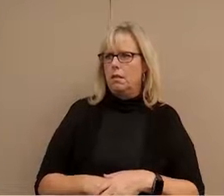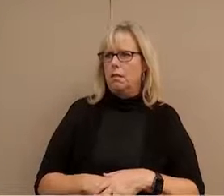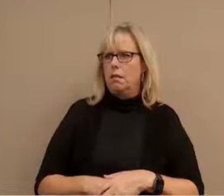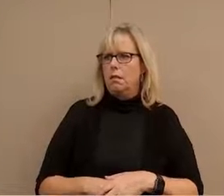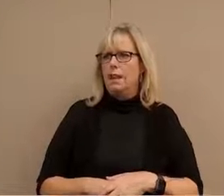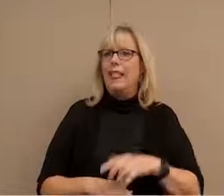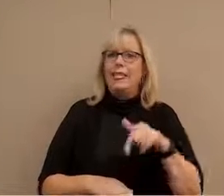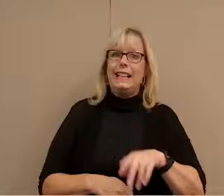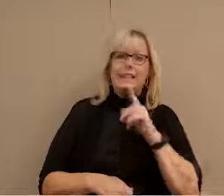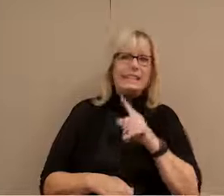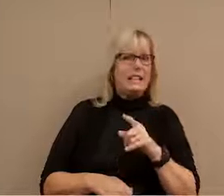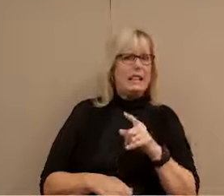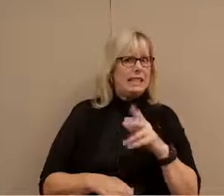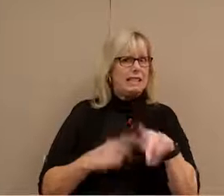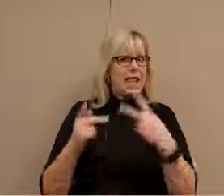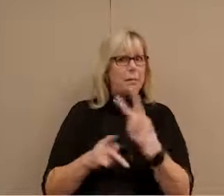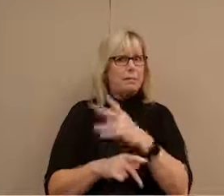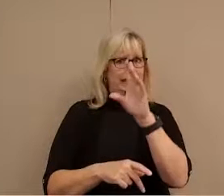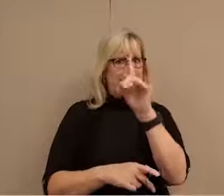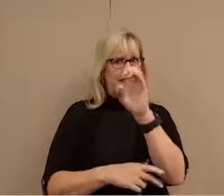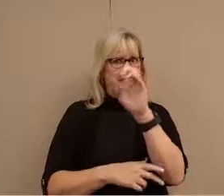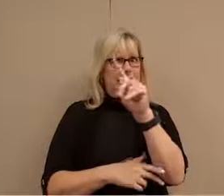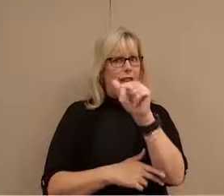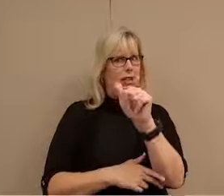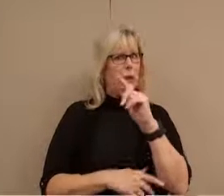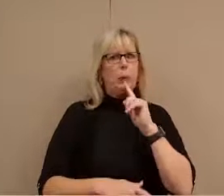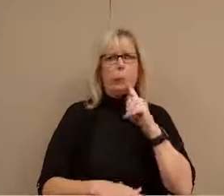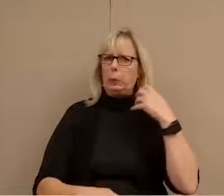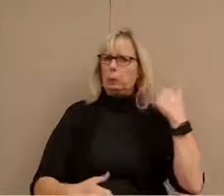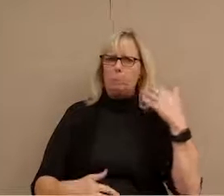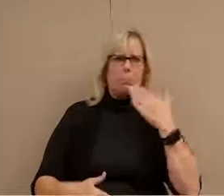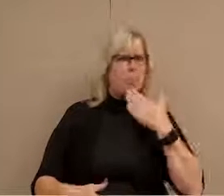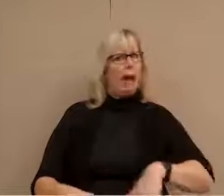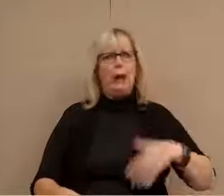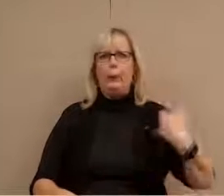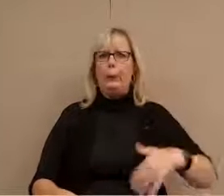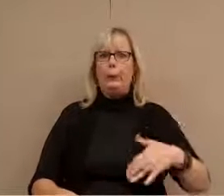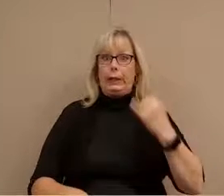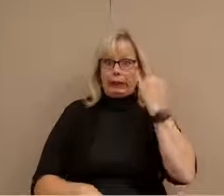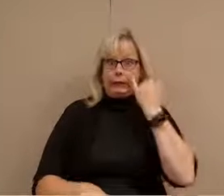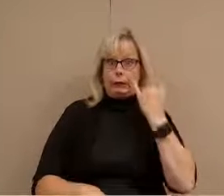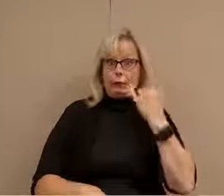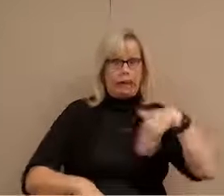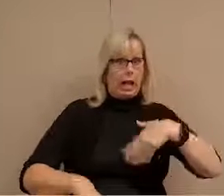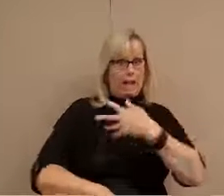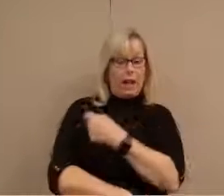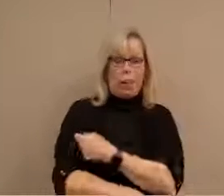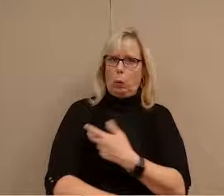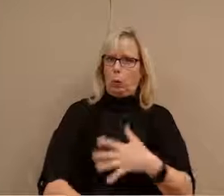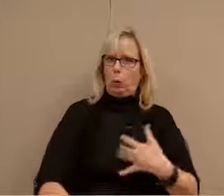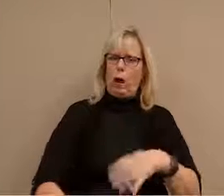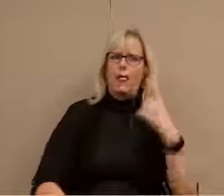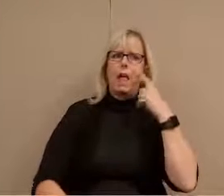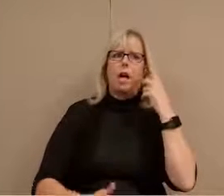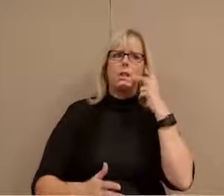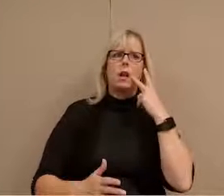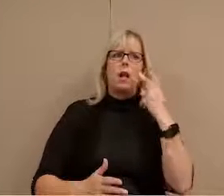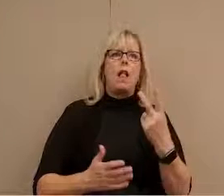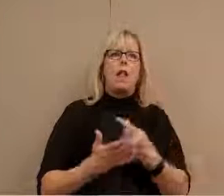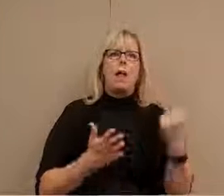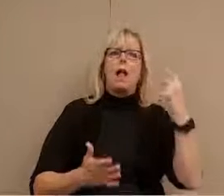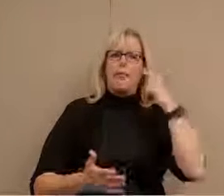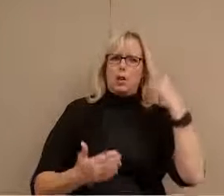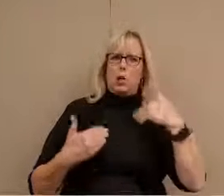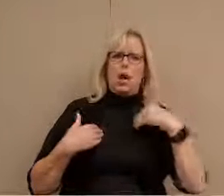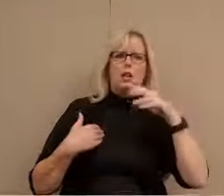This is a pretty nasty variant, and so if you're unvaccinated, I think I saw last week. I think you had Dr. Schaefer on,